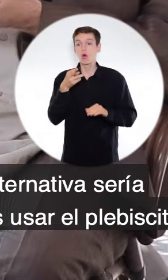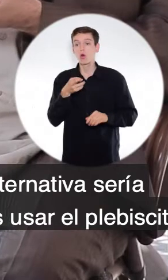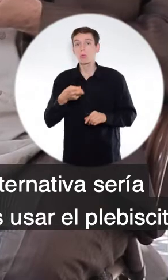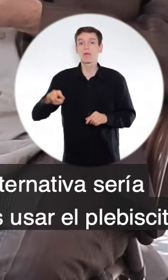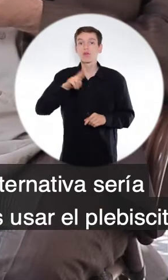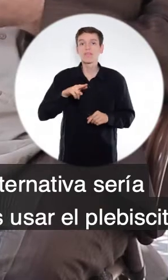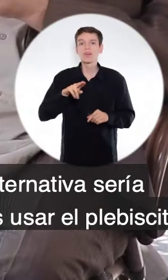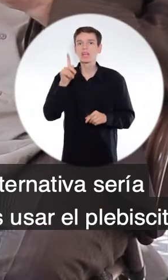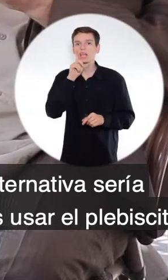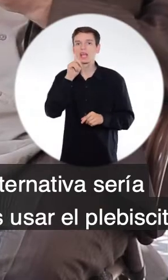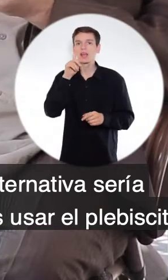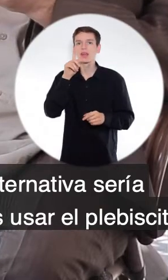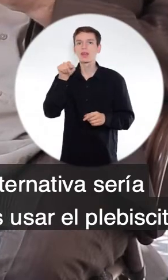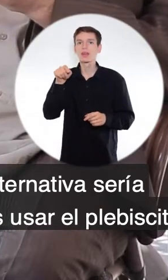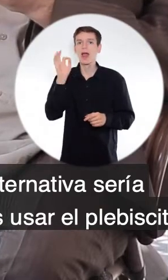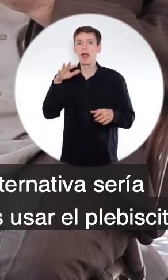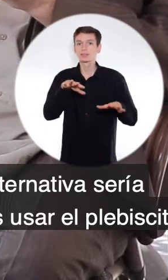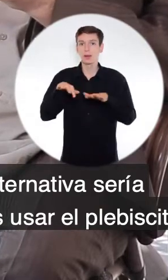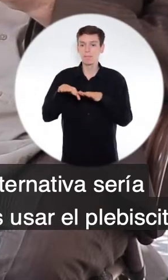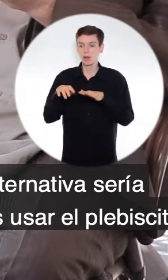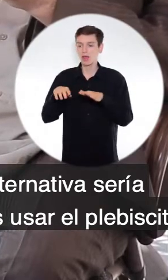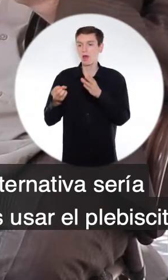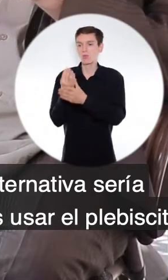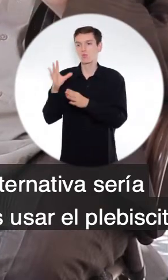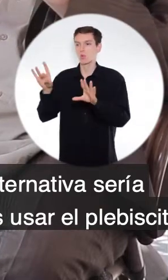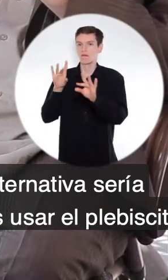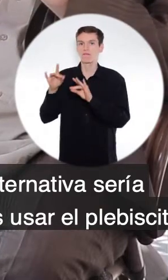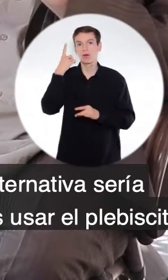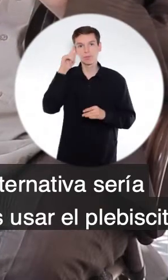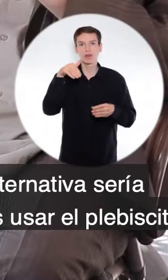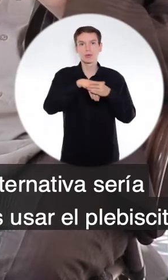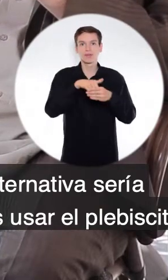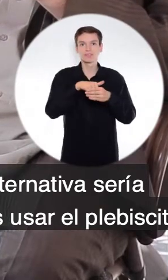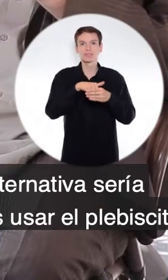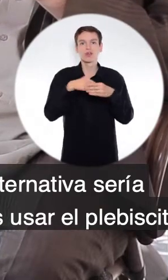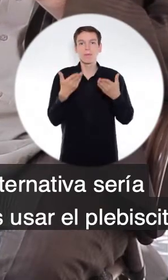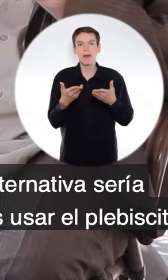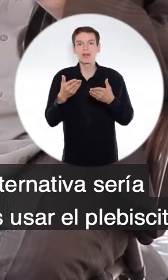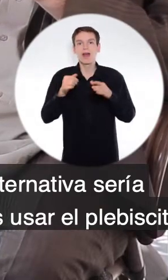thing. So, but what you guys have done is to have the